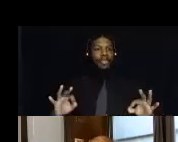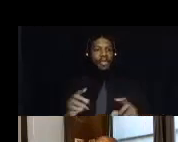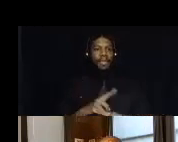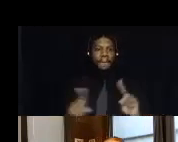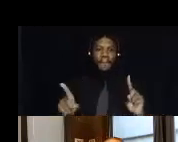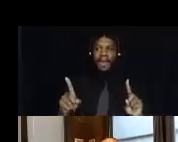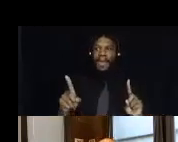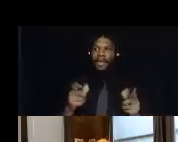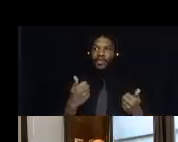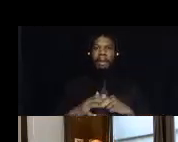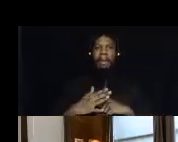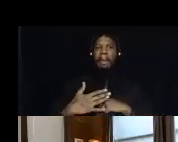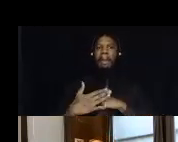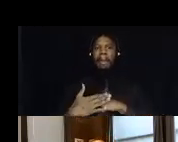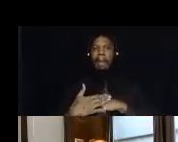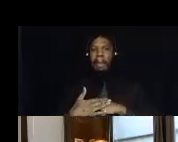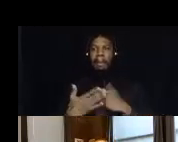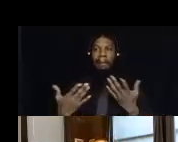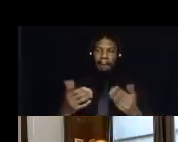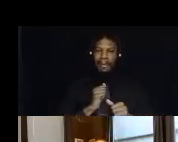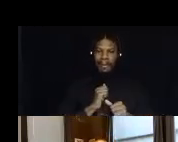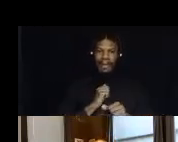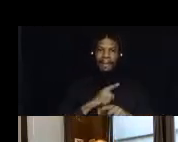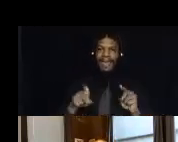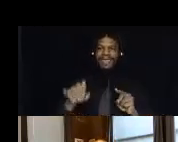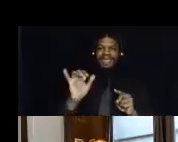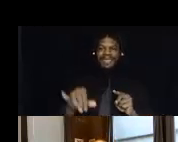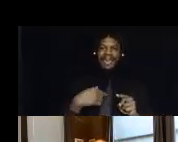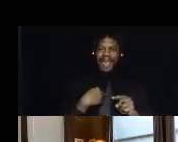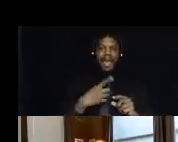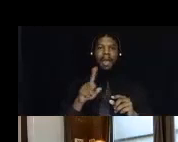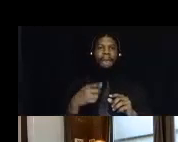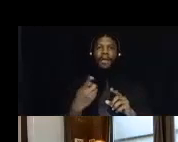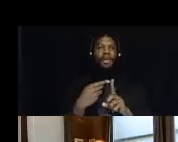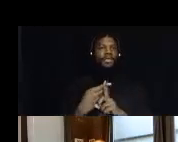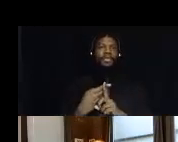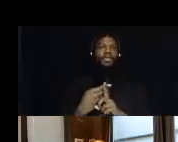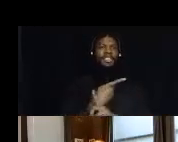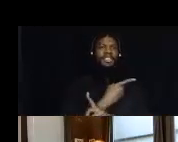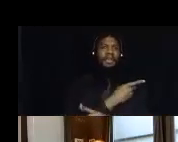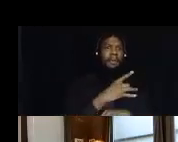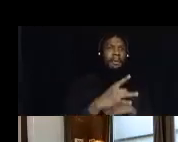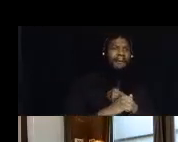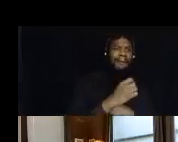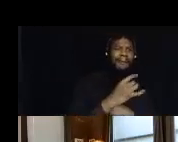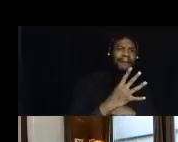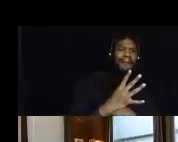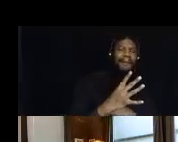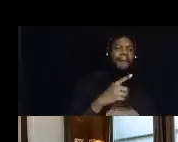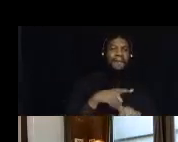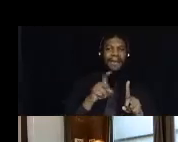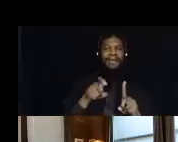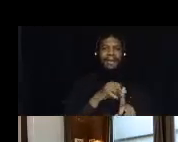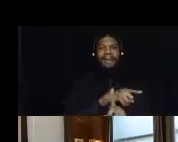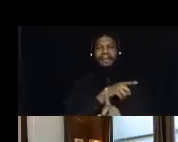depths. I needed that. Thank you. Right. So yeah, there's so many things